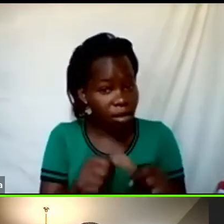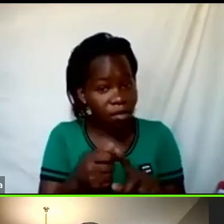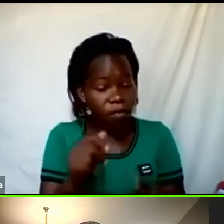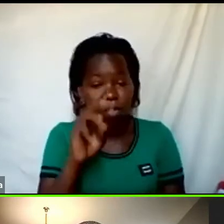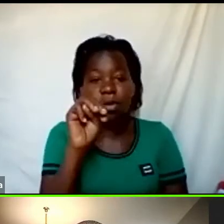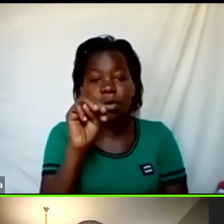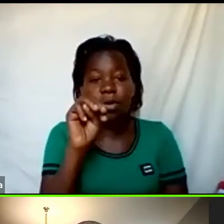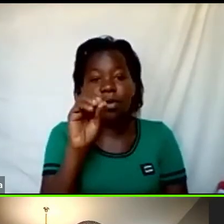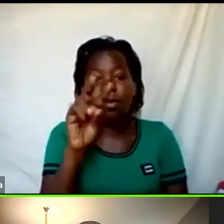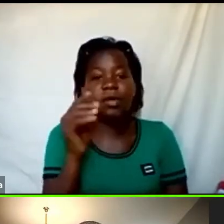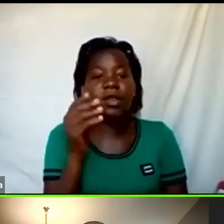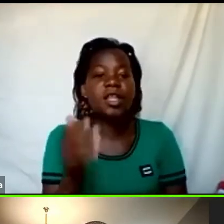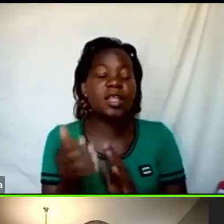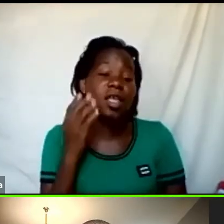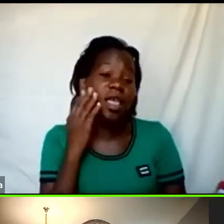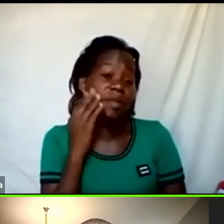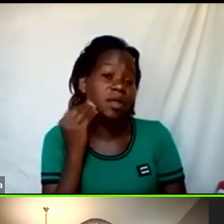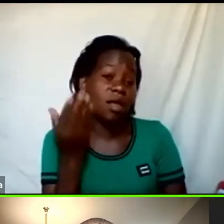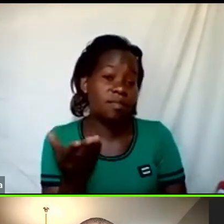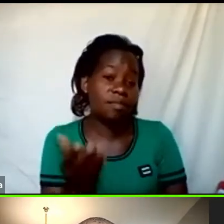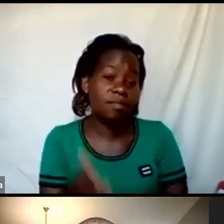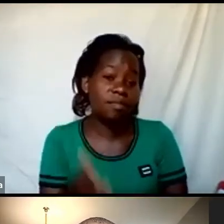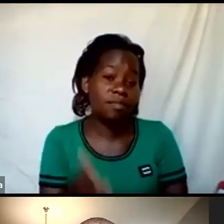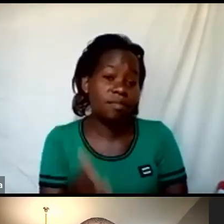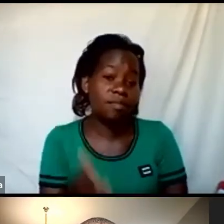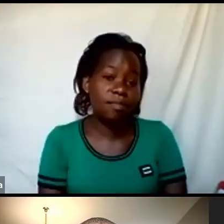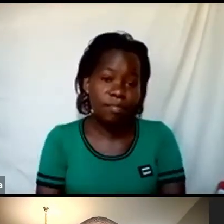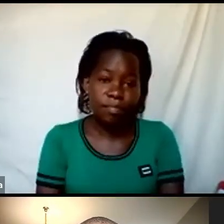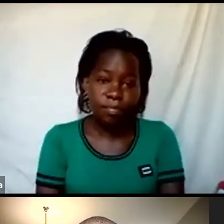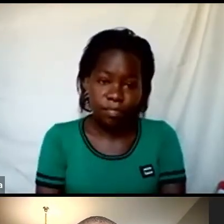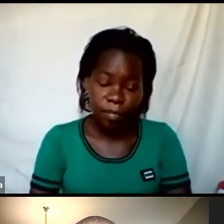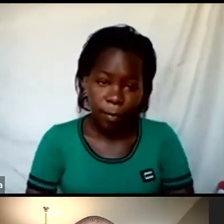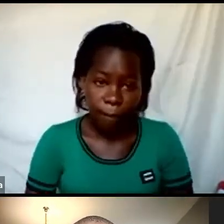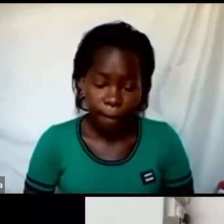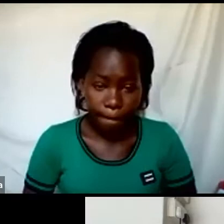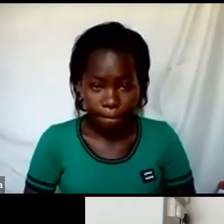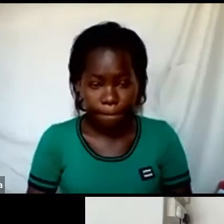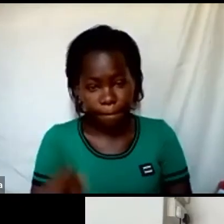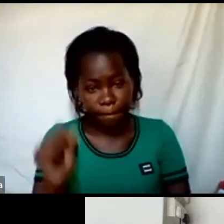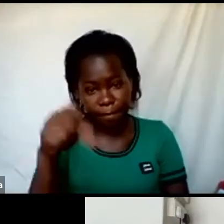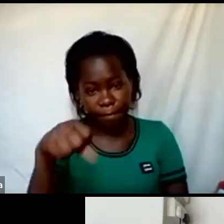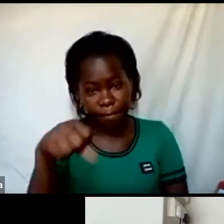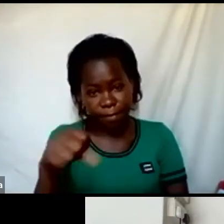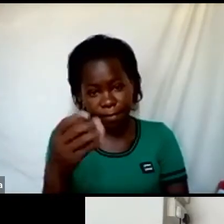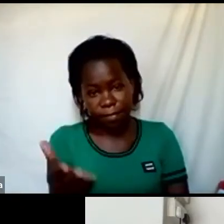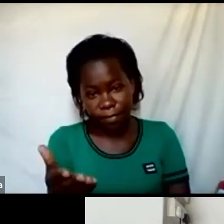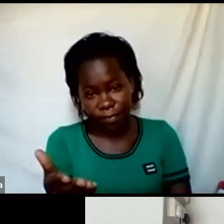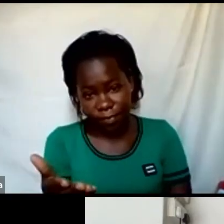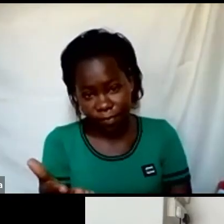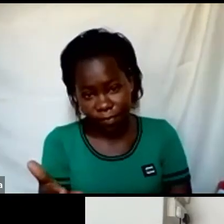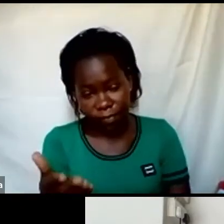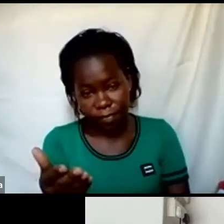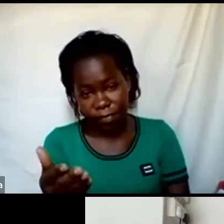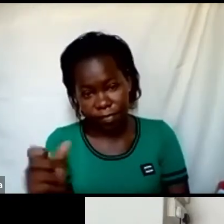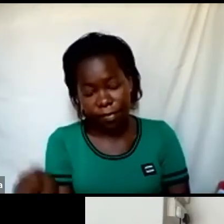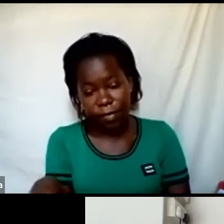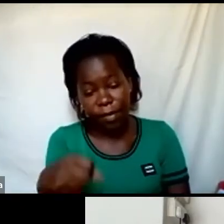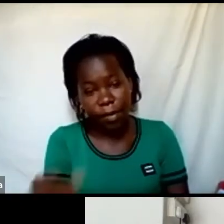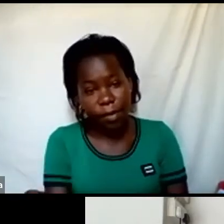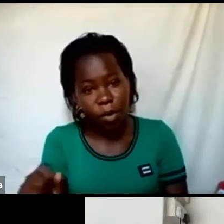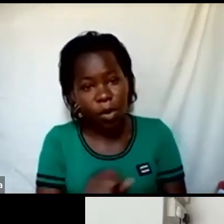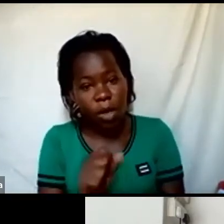someone wanted to get into cosmetics? Yes, of course. You can't deal in personal care